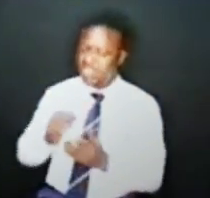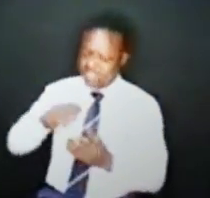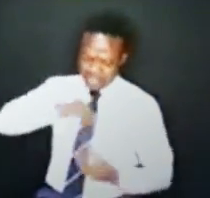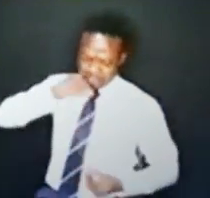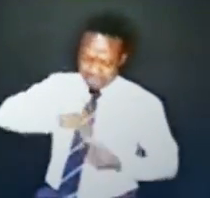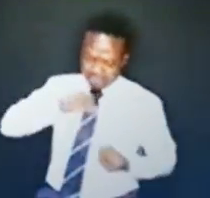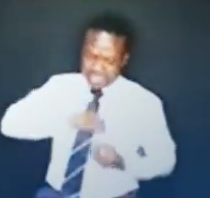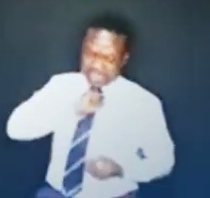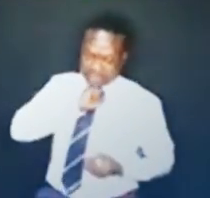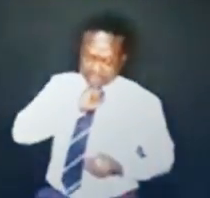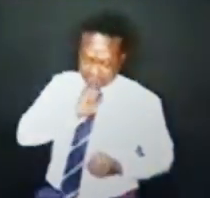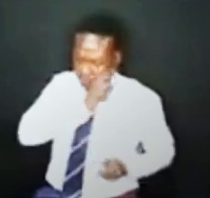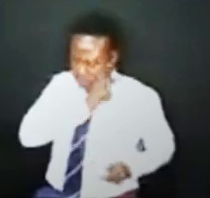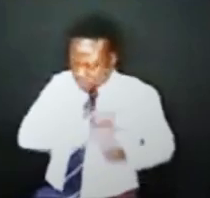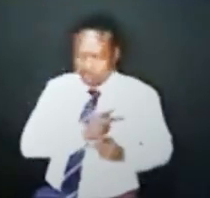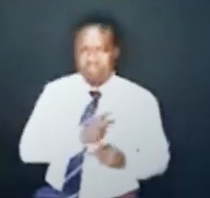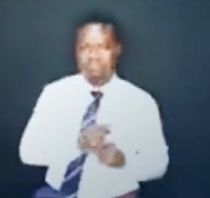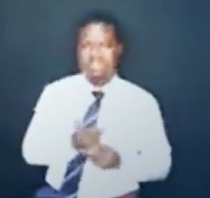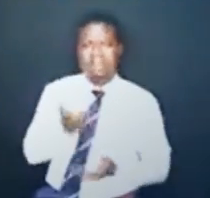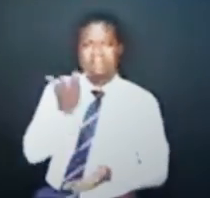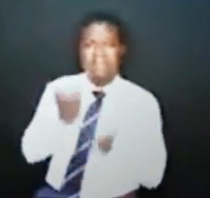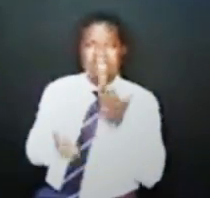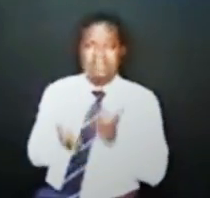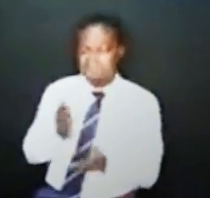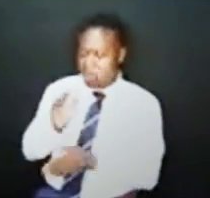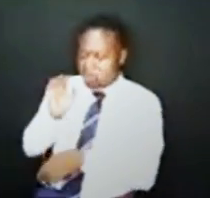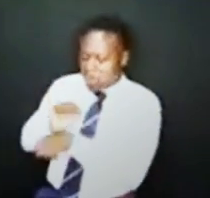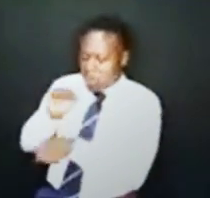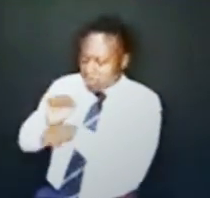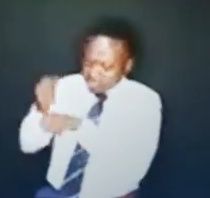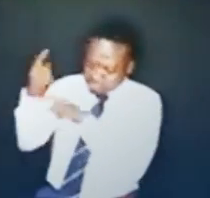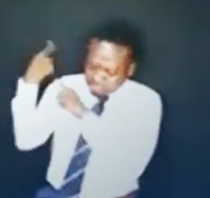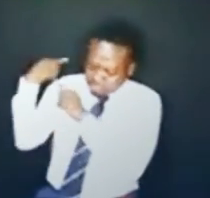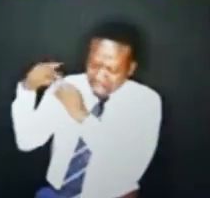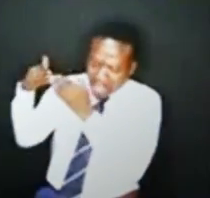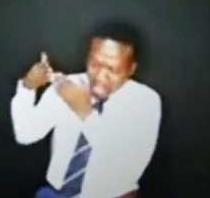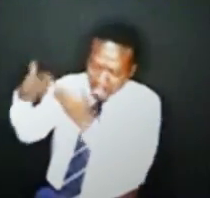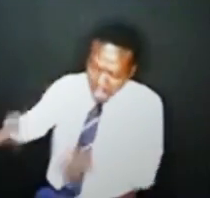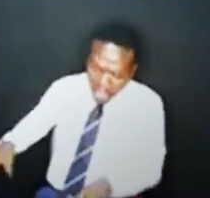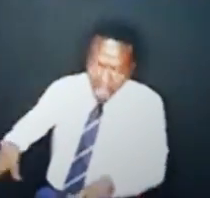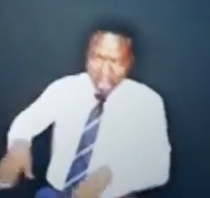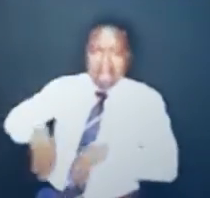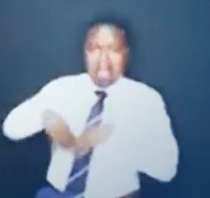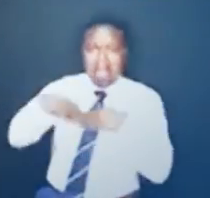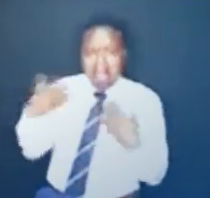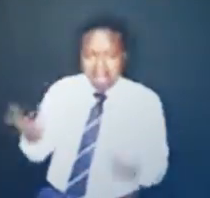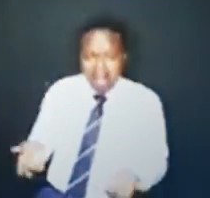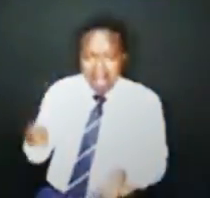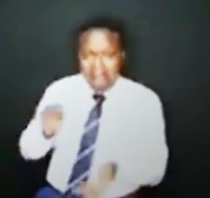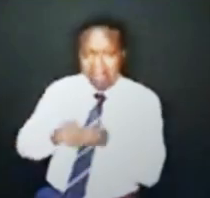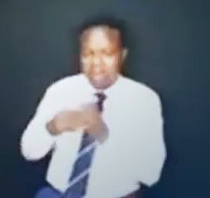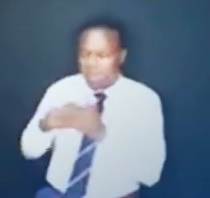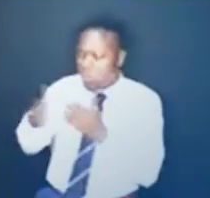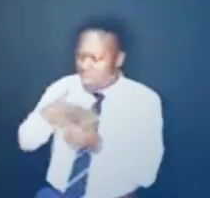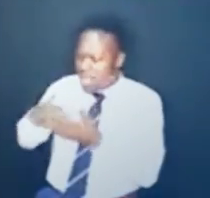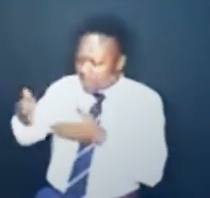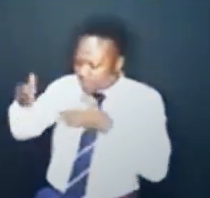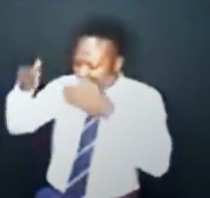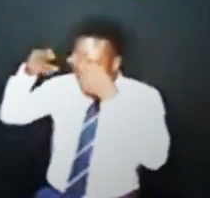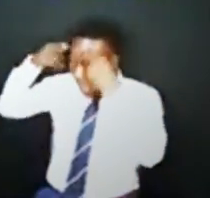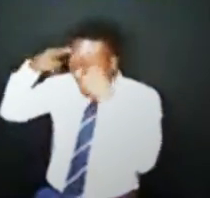Maybe a loss of job. Or that what happened has caused